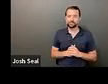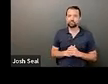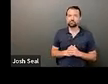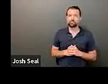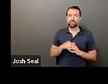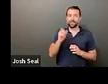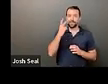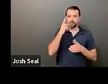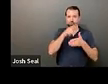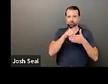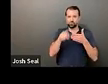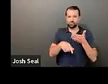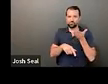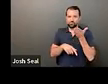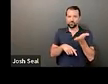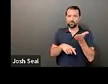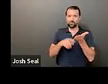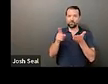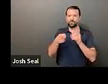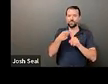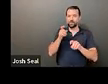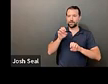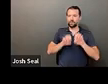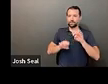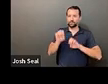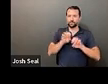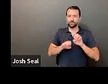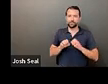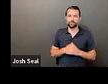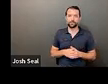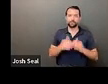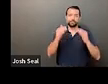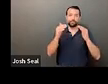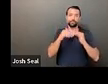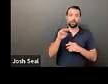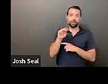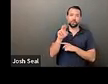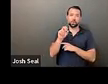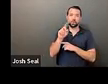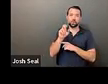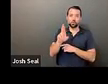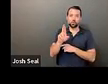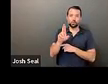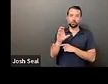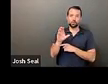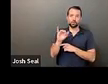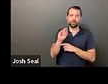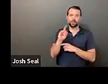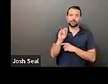okay? The MUSER citation, remember we talked briefly about MUSER and the regulation?